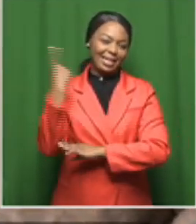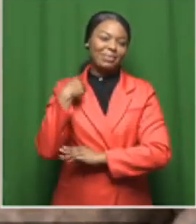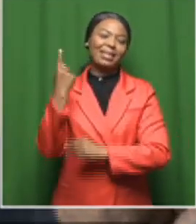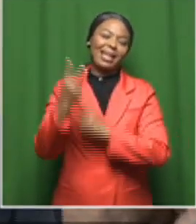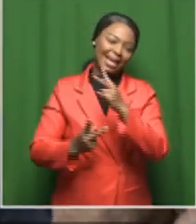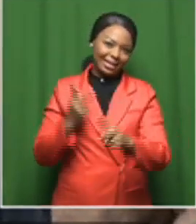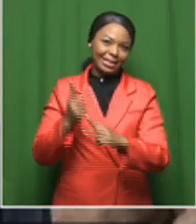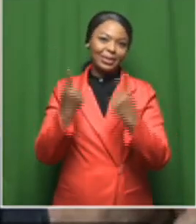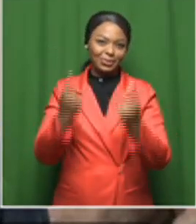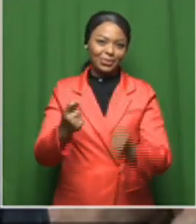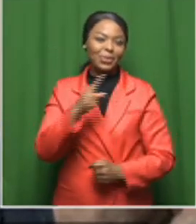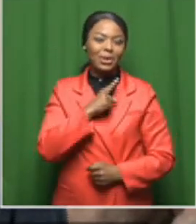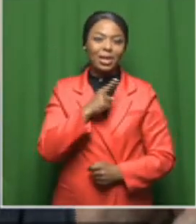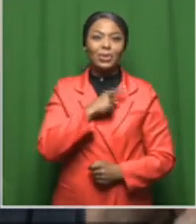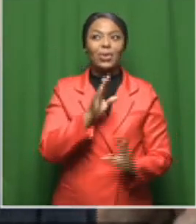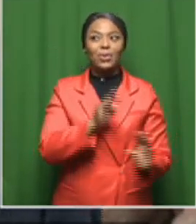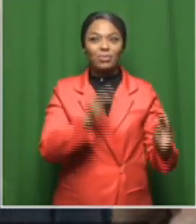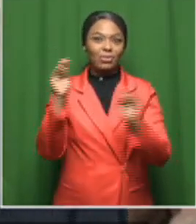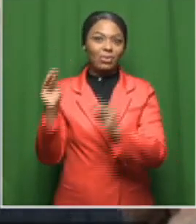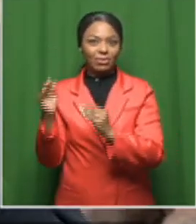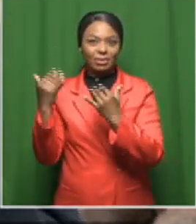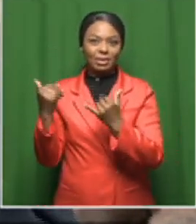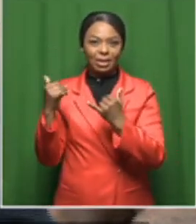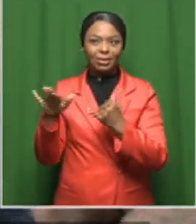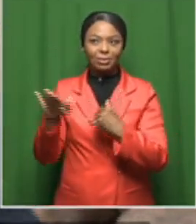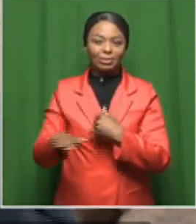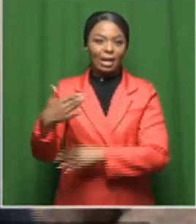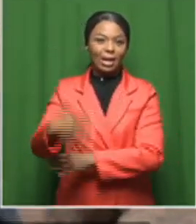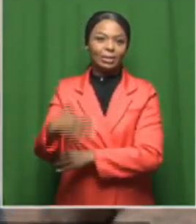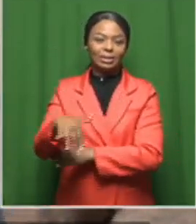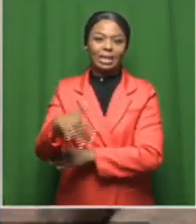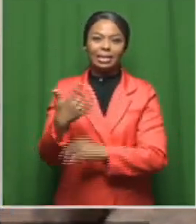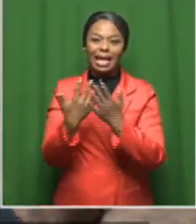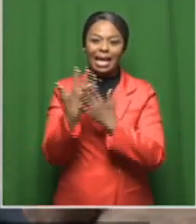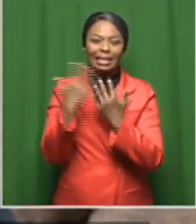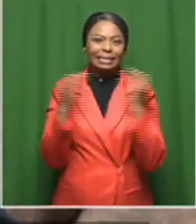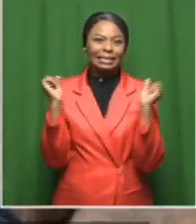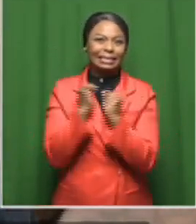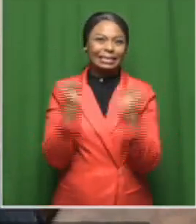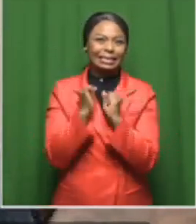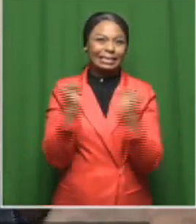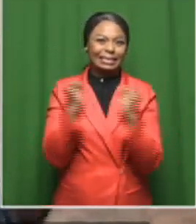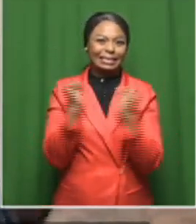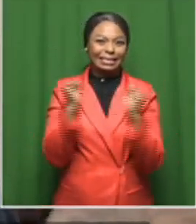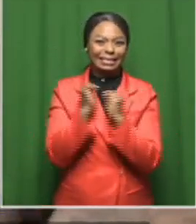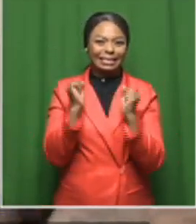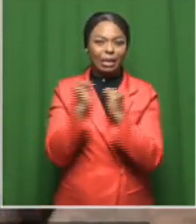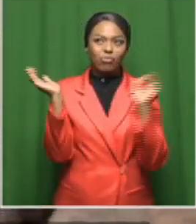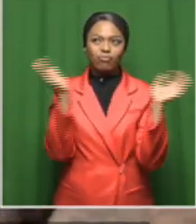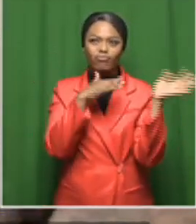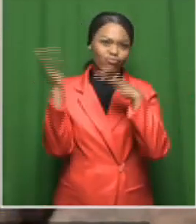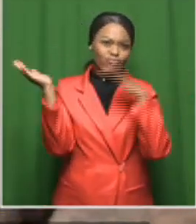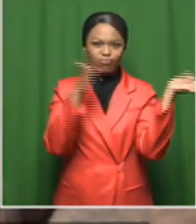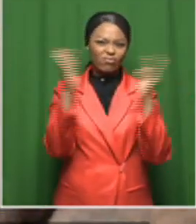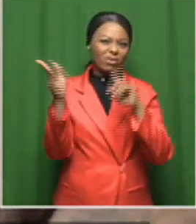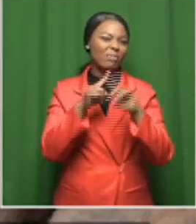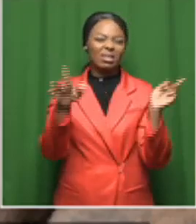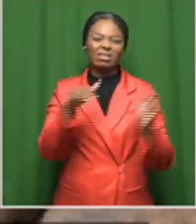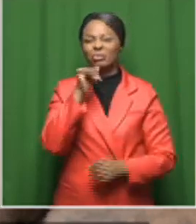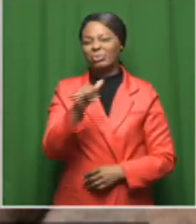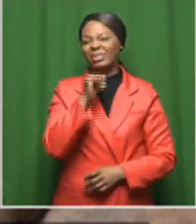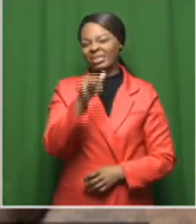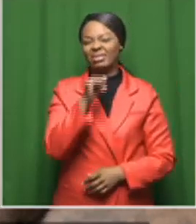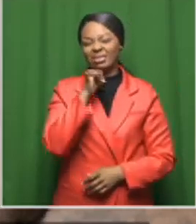moved outside. It is freezing. It's beyond freezing. My hands are freezing. My hair's all over the place. But I don't care. We are in